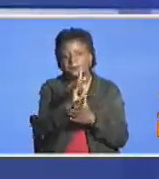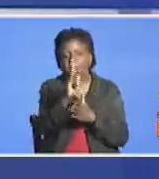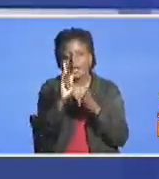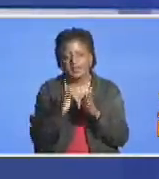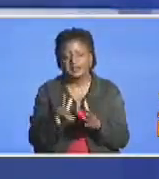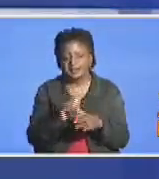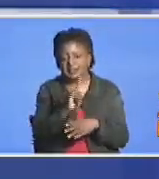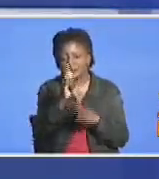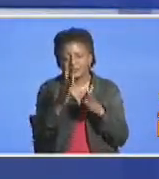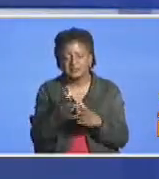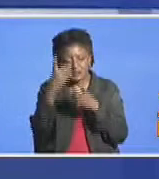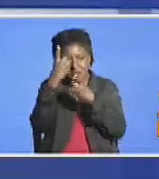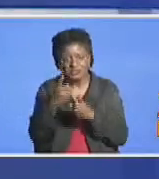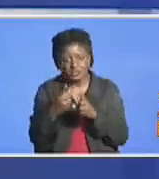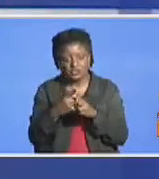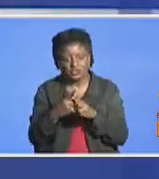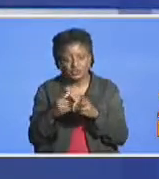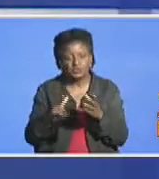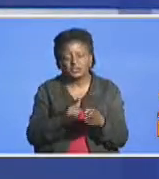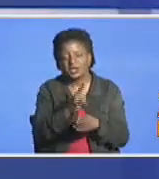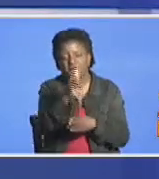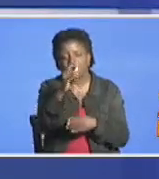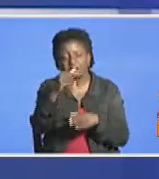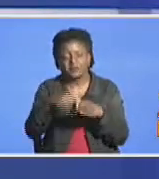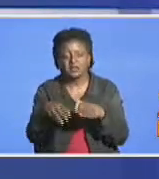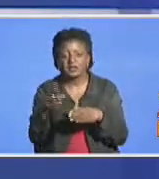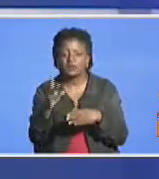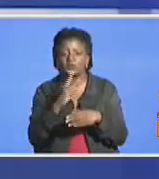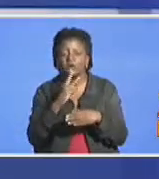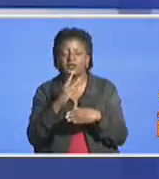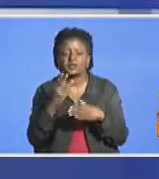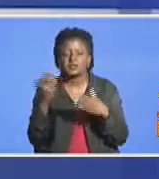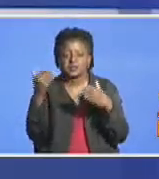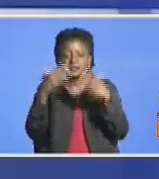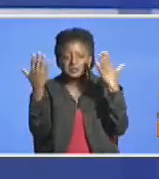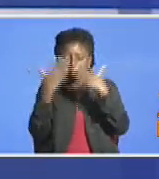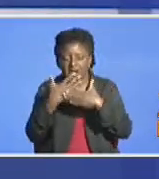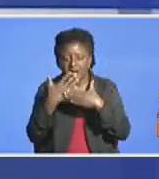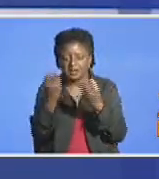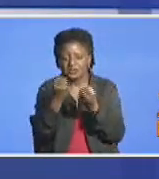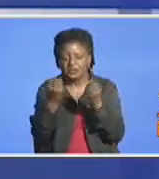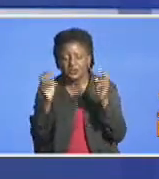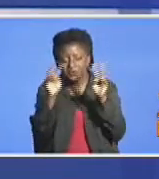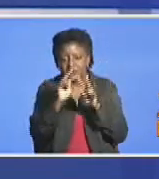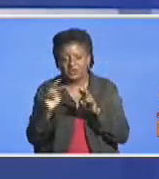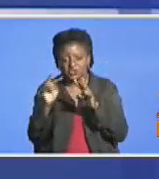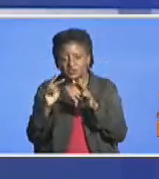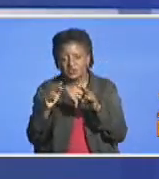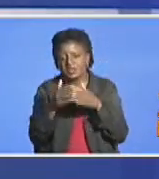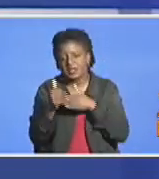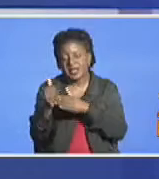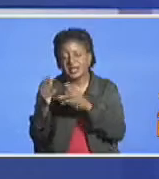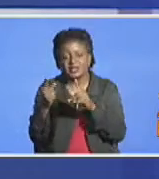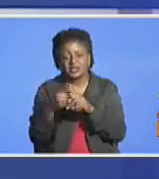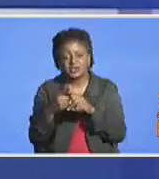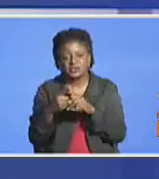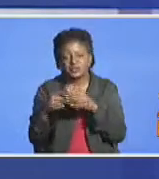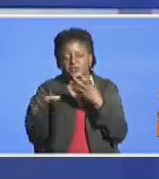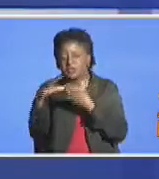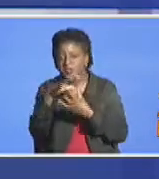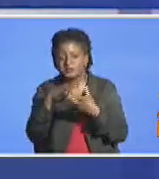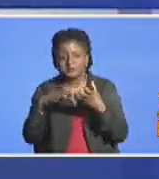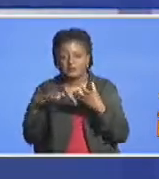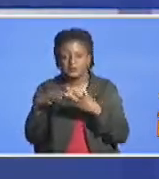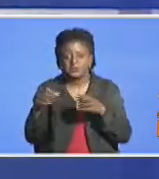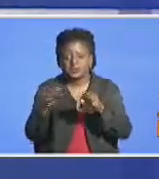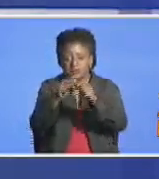dark night conditions with no external visual reference led to spatial disorientation and the subsequent crash off Bay